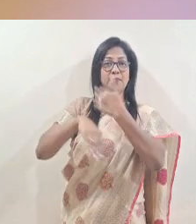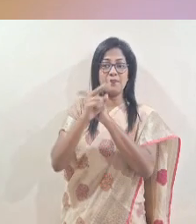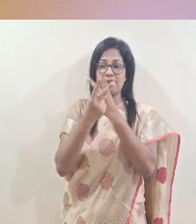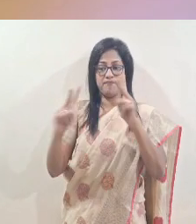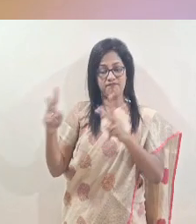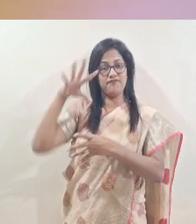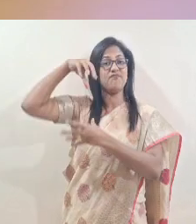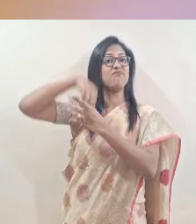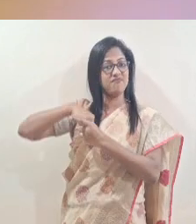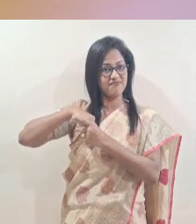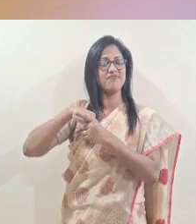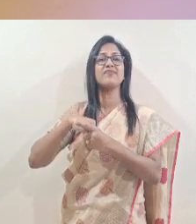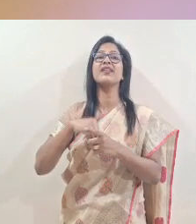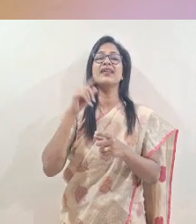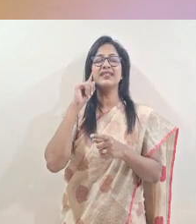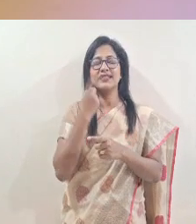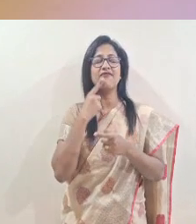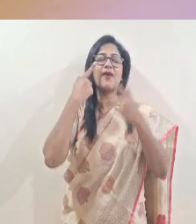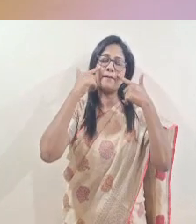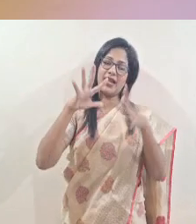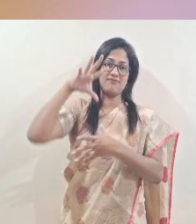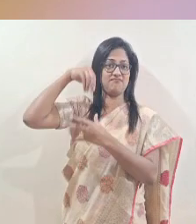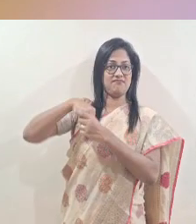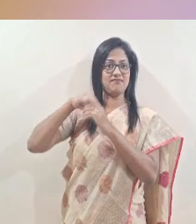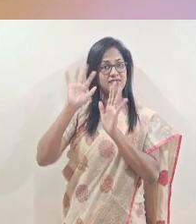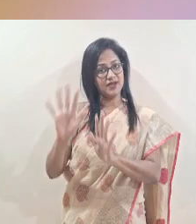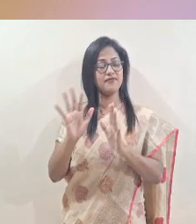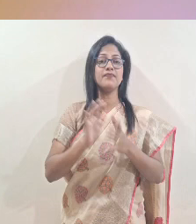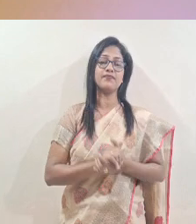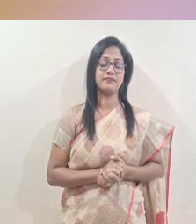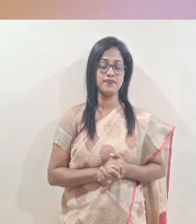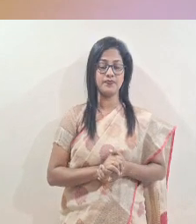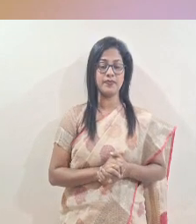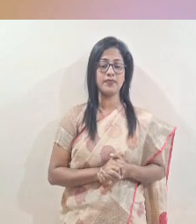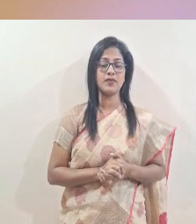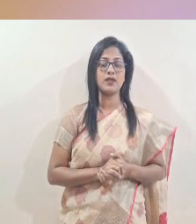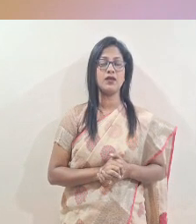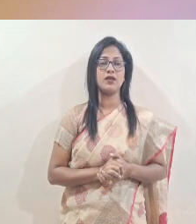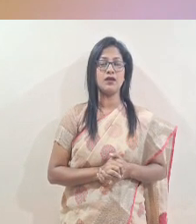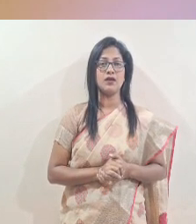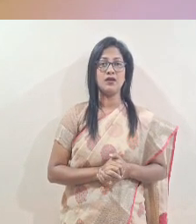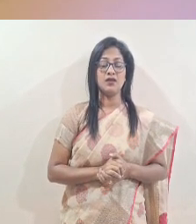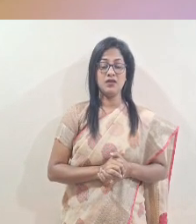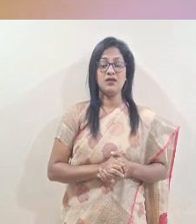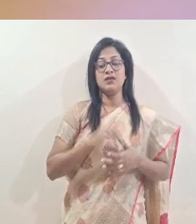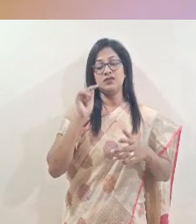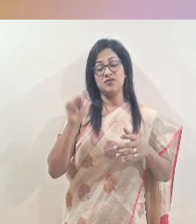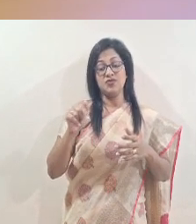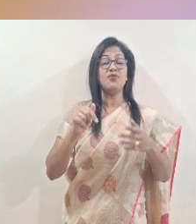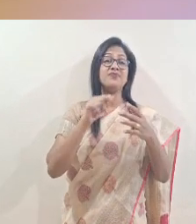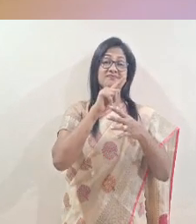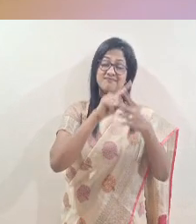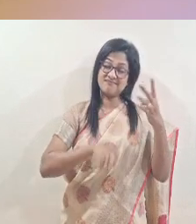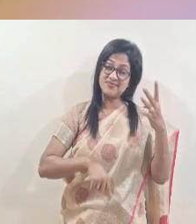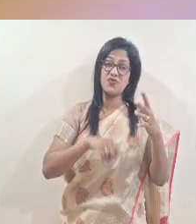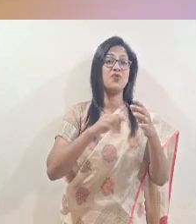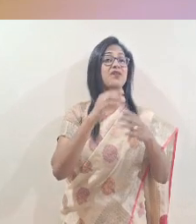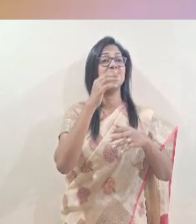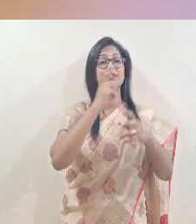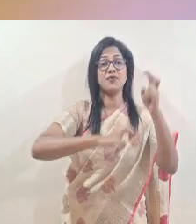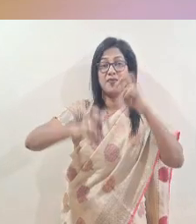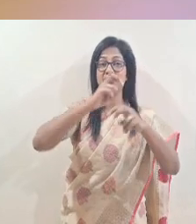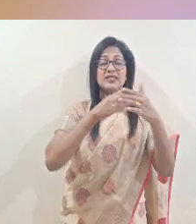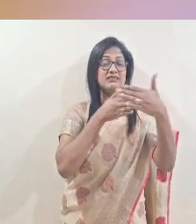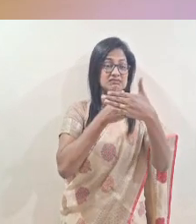So that is, which includes deaf blindness as well. So, and they can face different types of